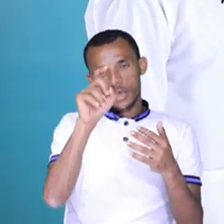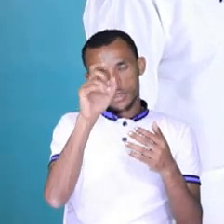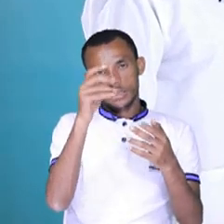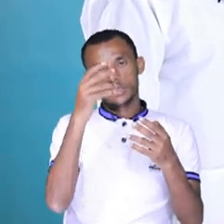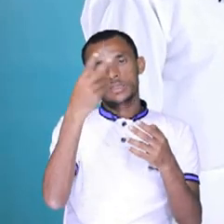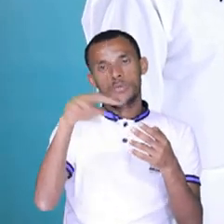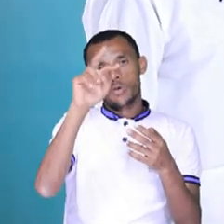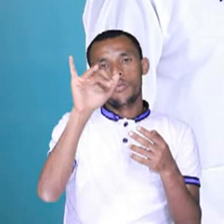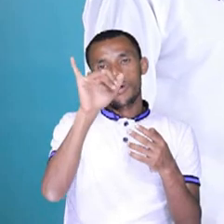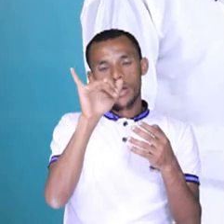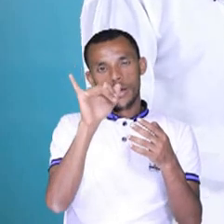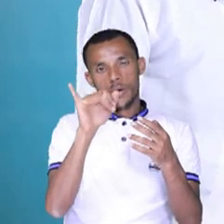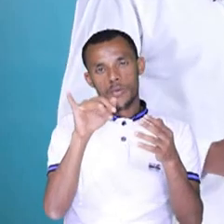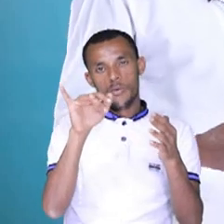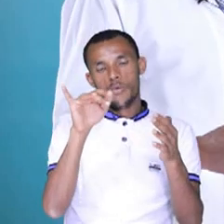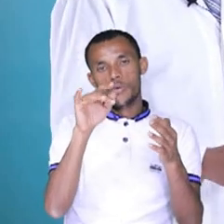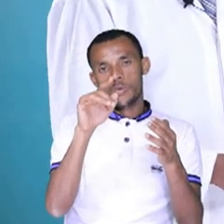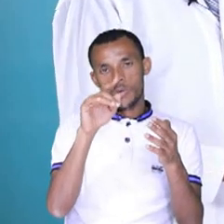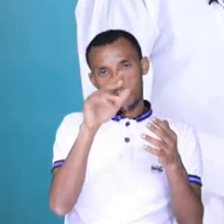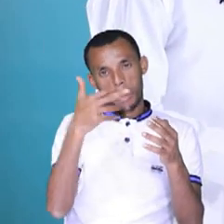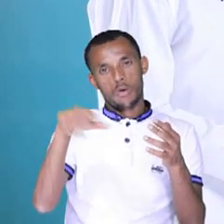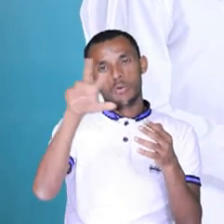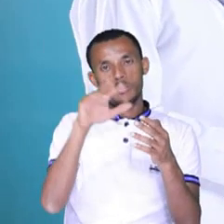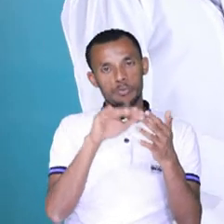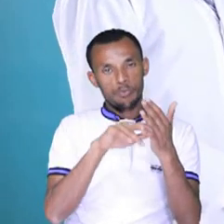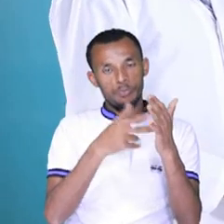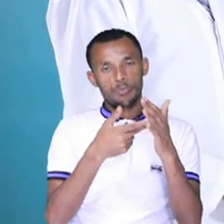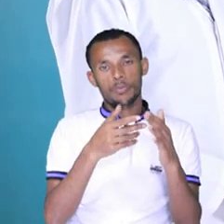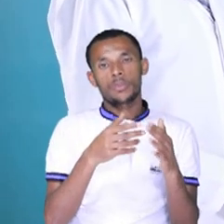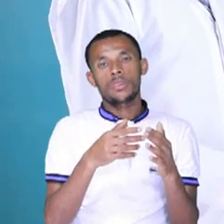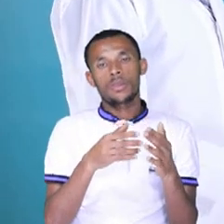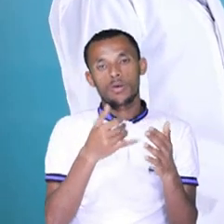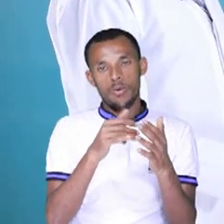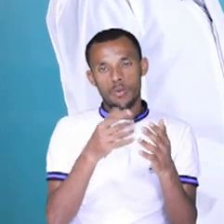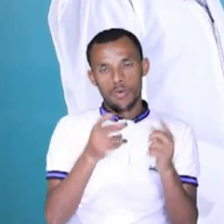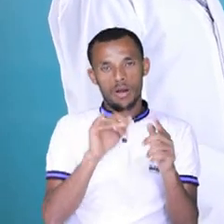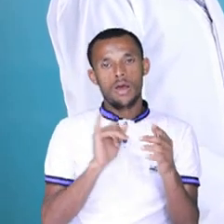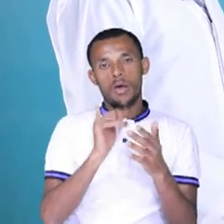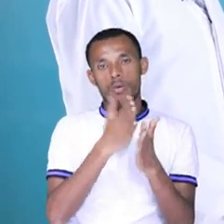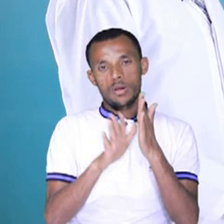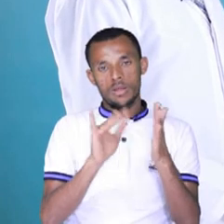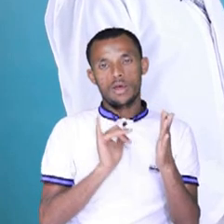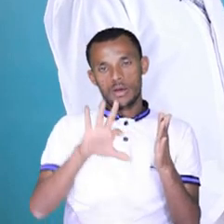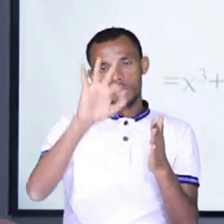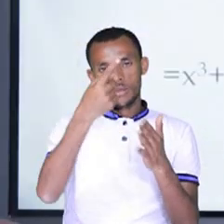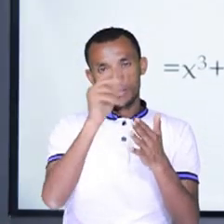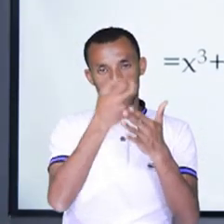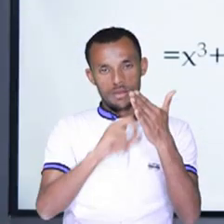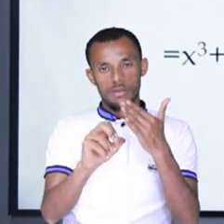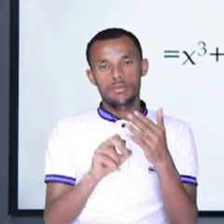squared, plus 1 times x the power of 0, y cubed. When I complete it again, I will have a result.